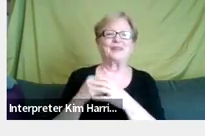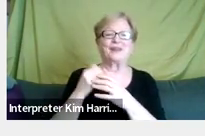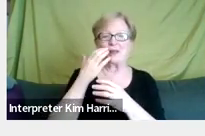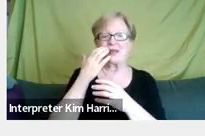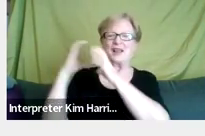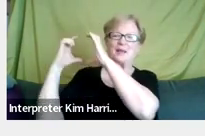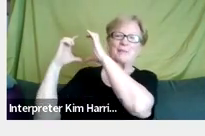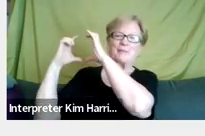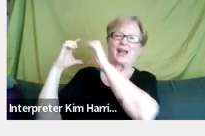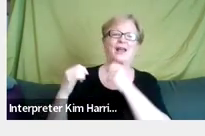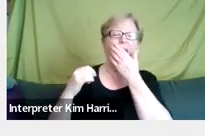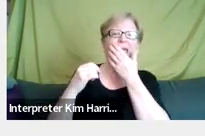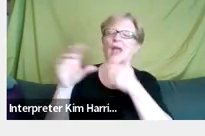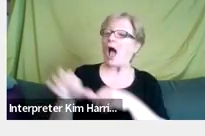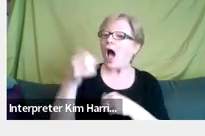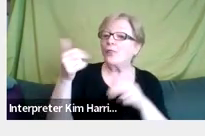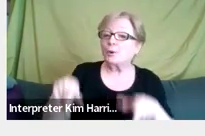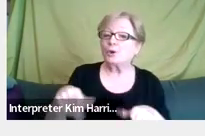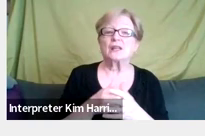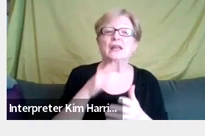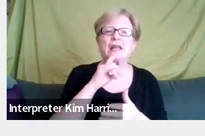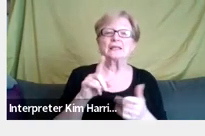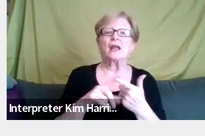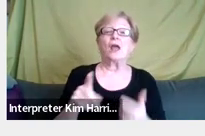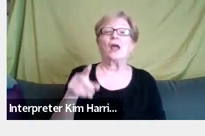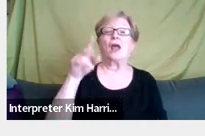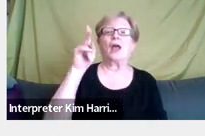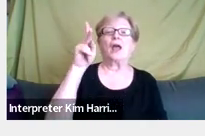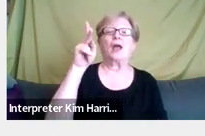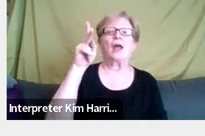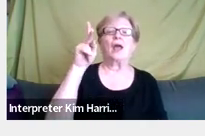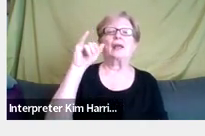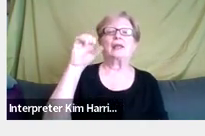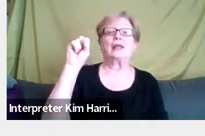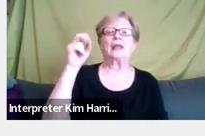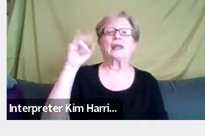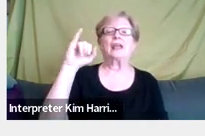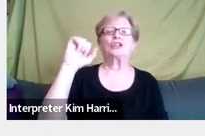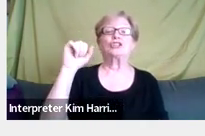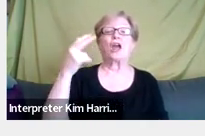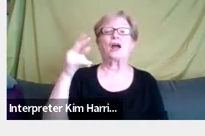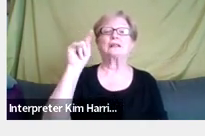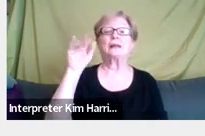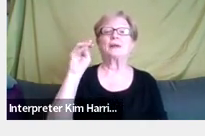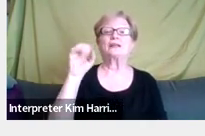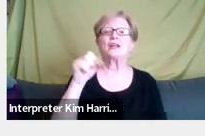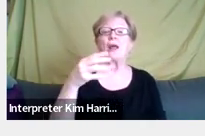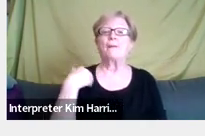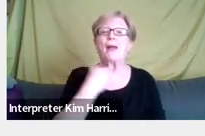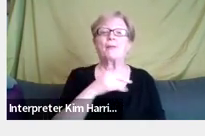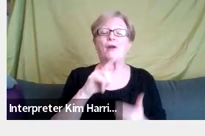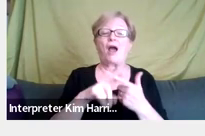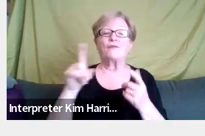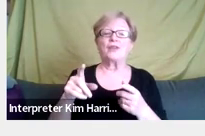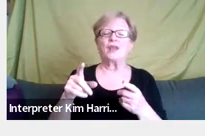And the other person is Keisha Timmons. She was a member of the